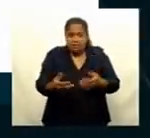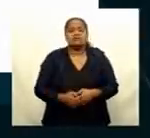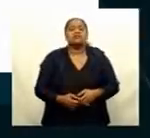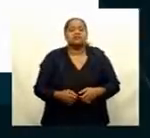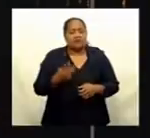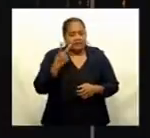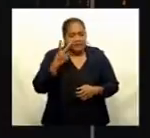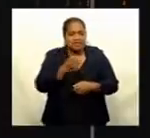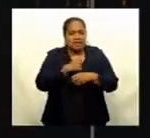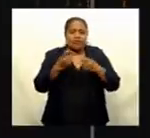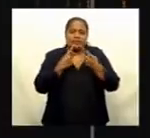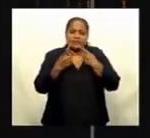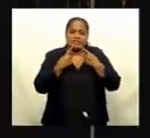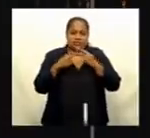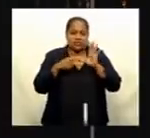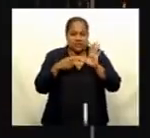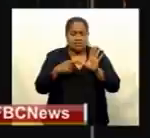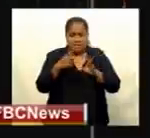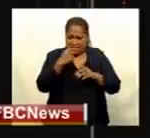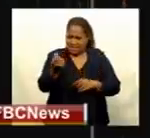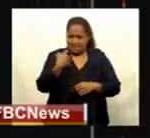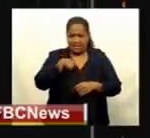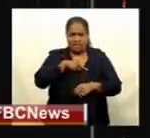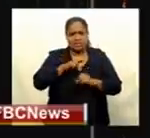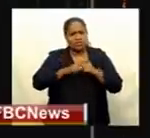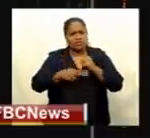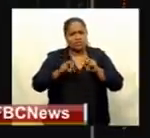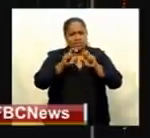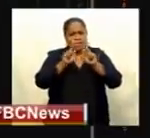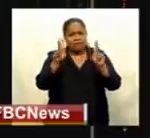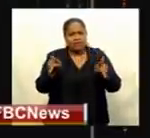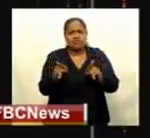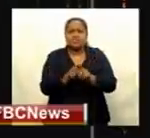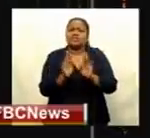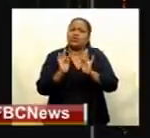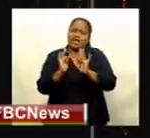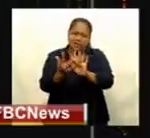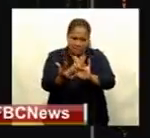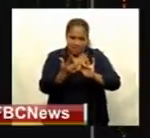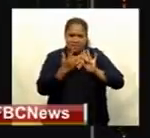to answer. You can also send us newsworthy pictures and videos. Email